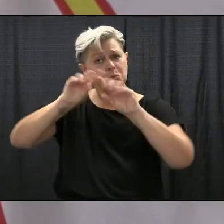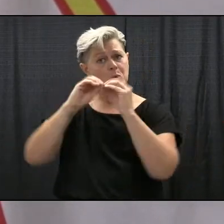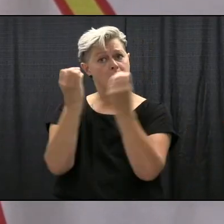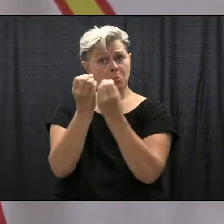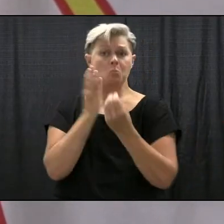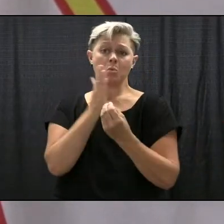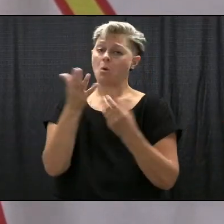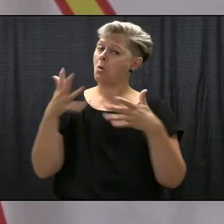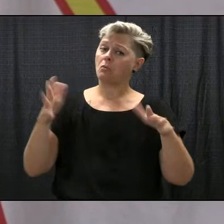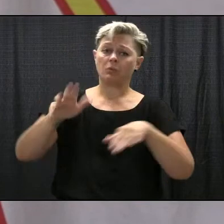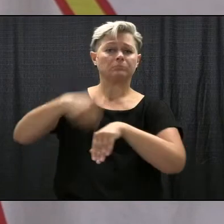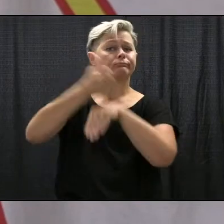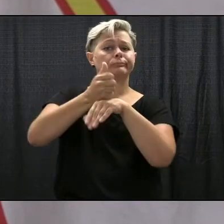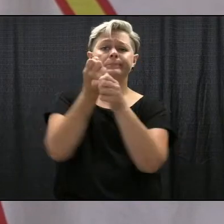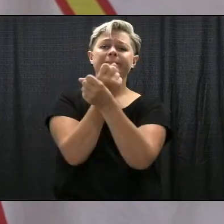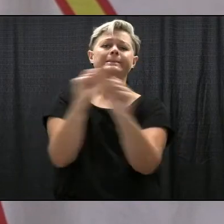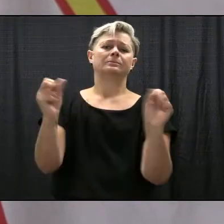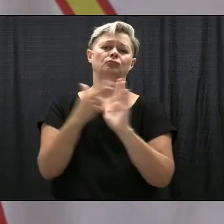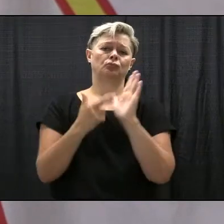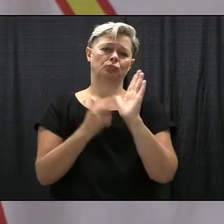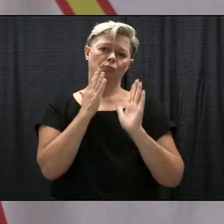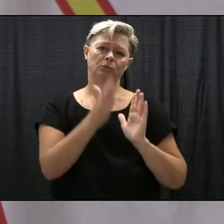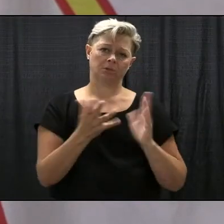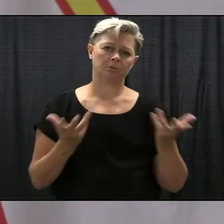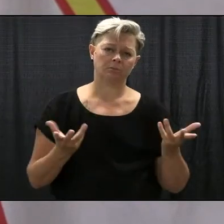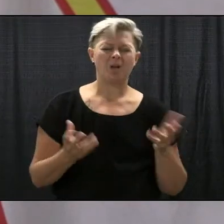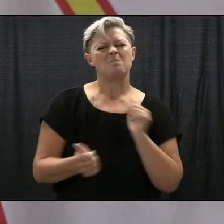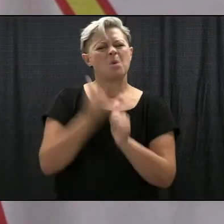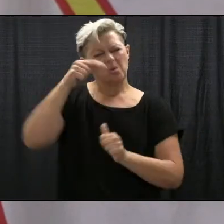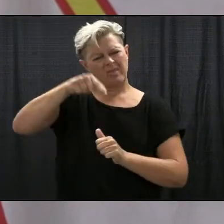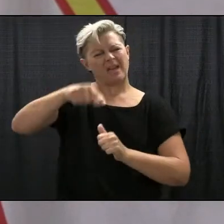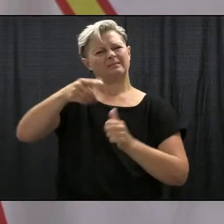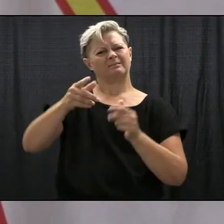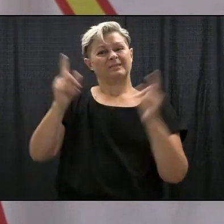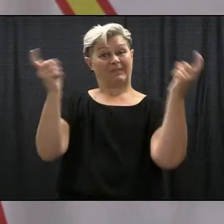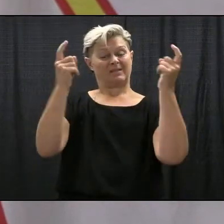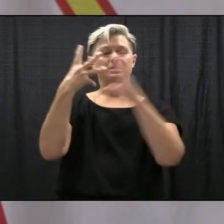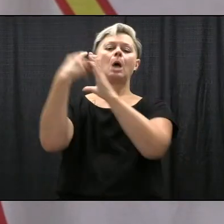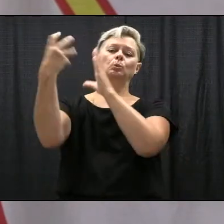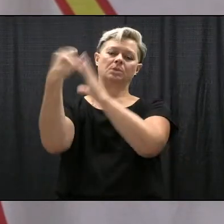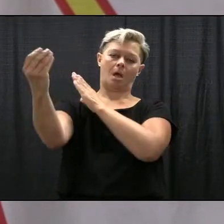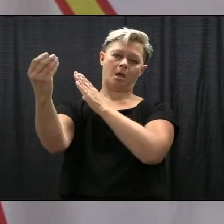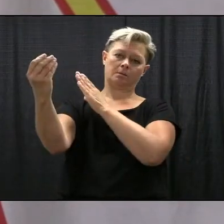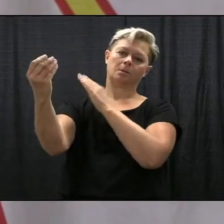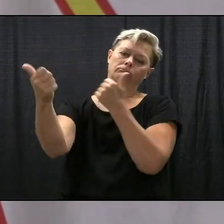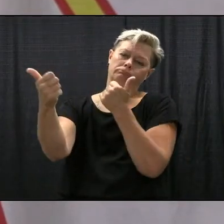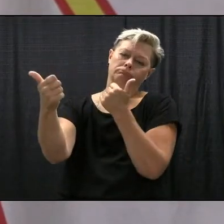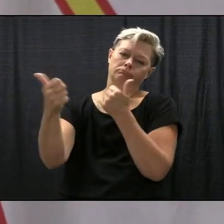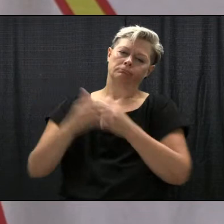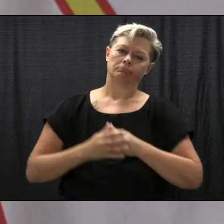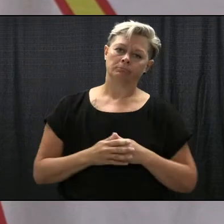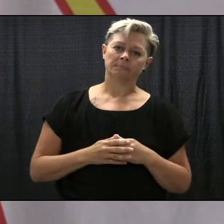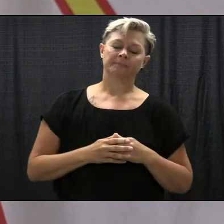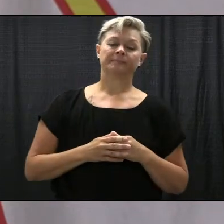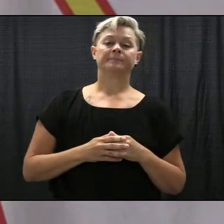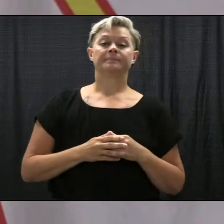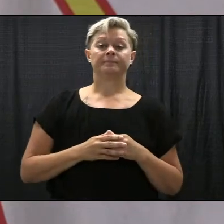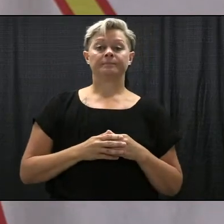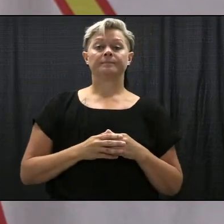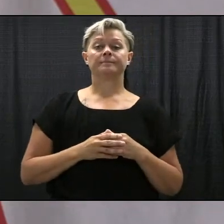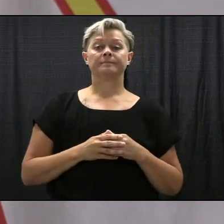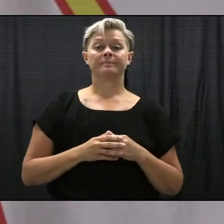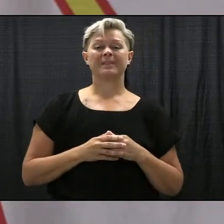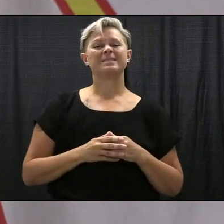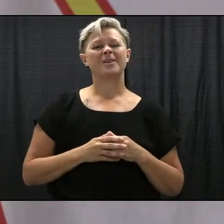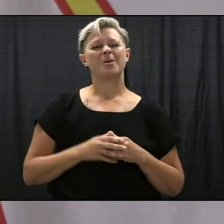these situations, the events are largely outdoors, so that's quite reassuring. So yes, I think, we have to think